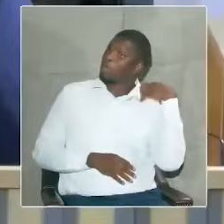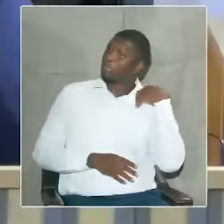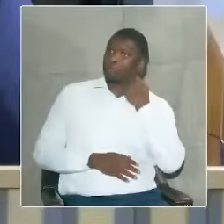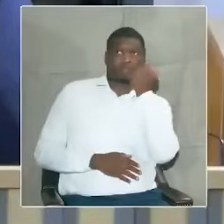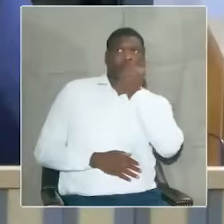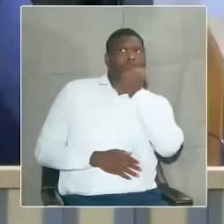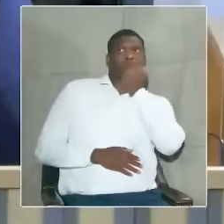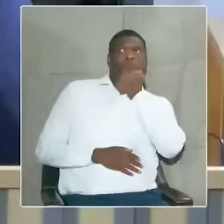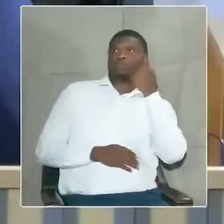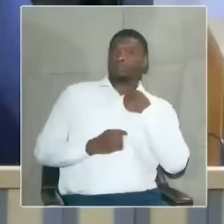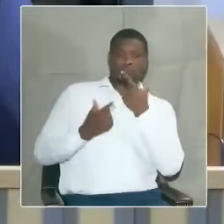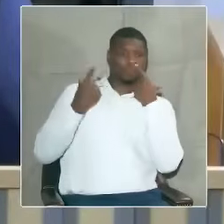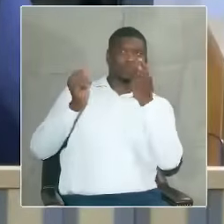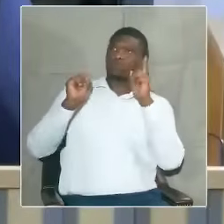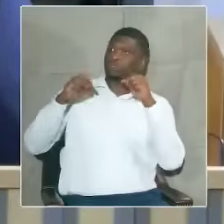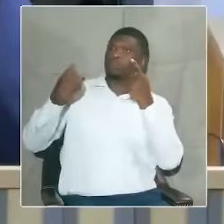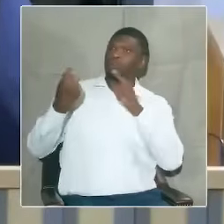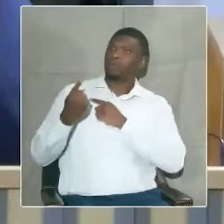is unlawful.